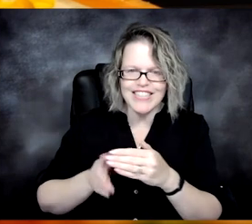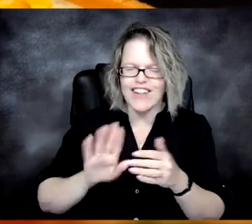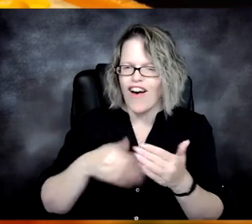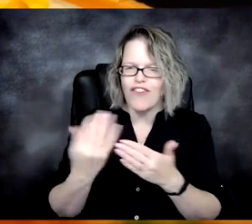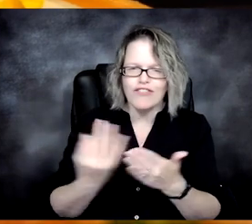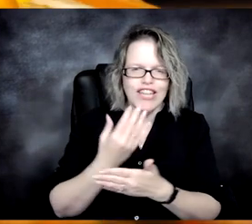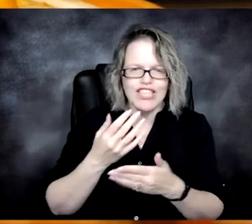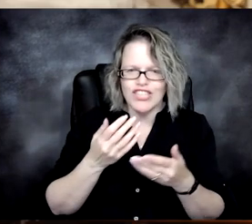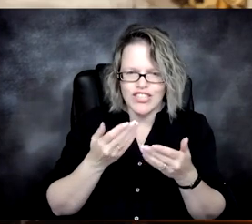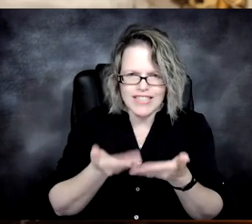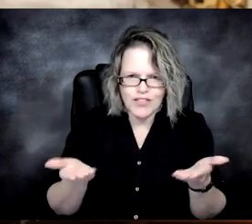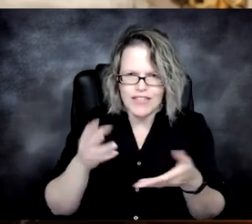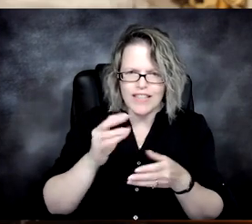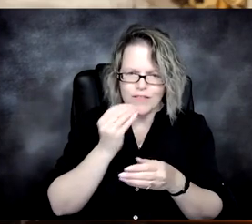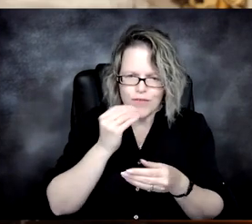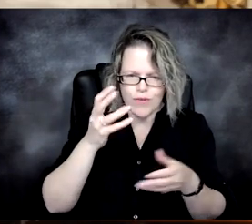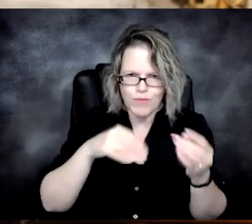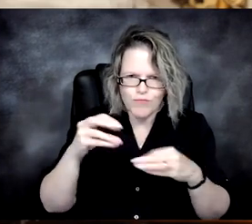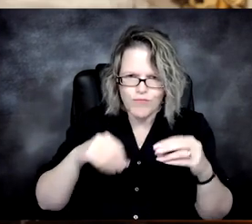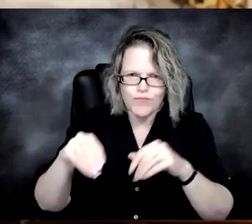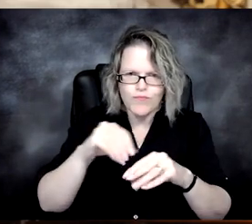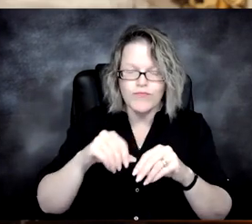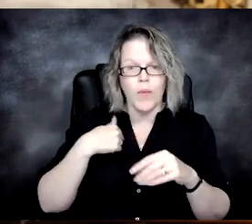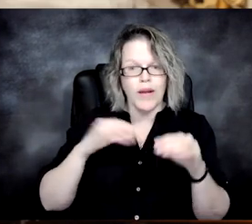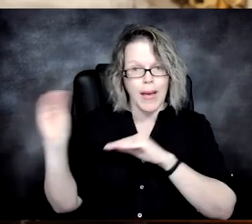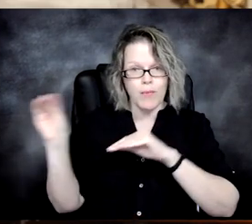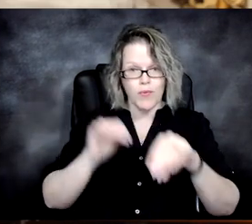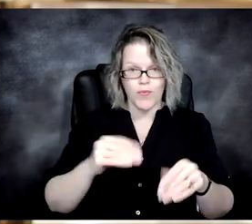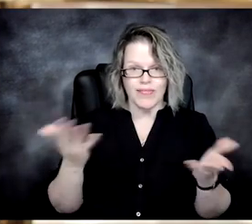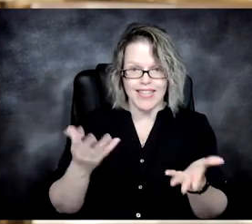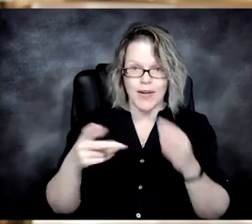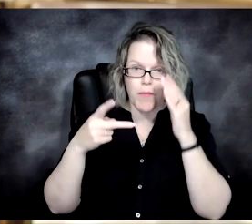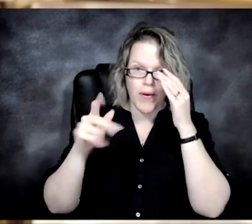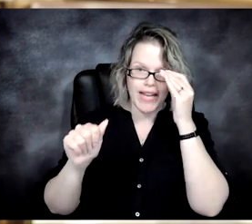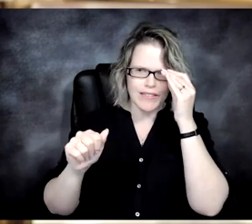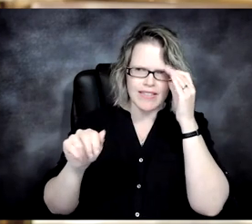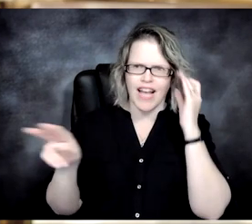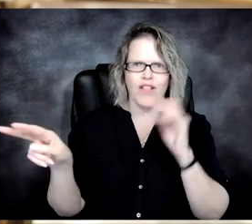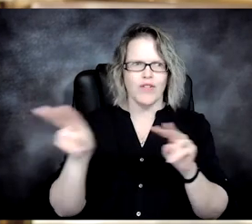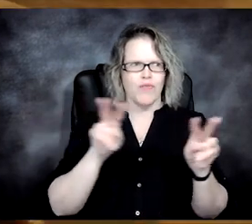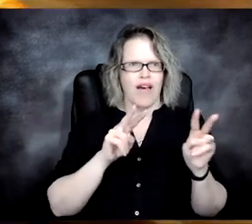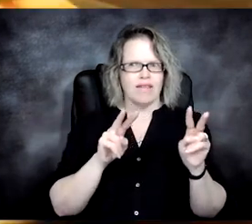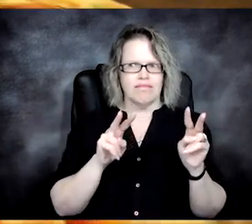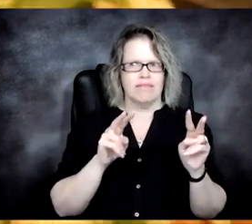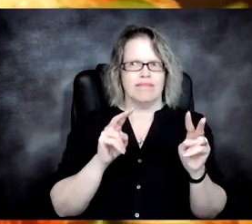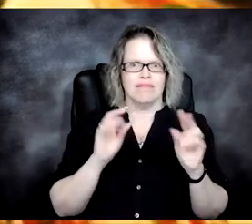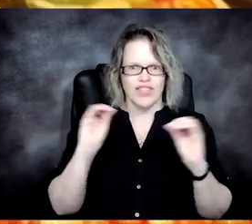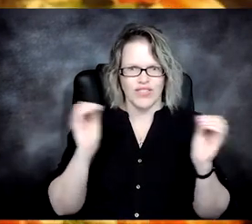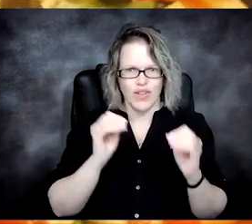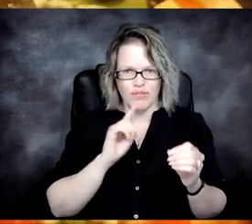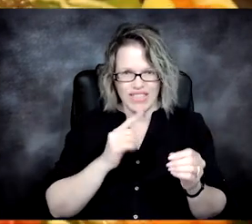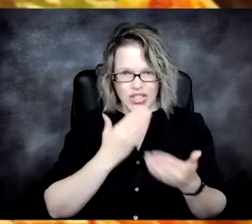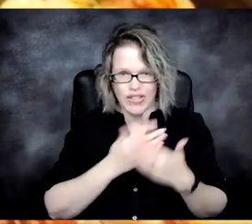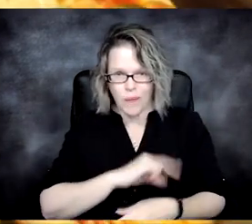fresh ingredients. When I moved out to the West Coast, to Port Angeles, I looked around and I realized there was no real